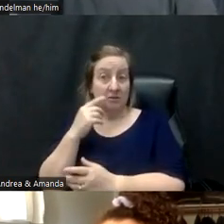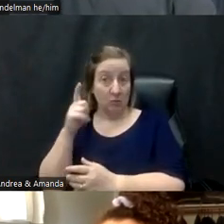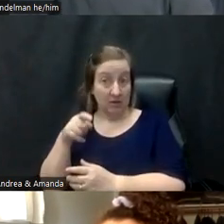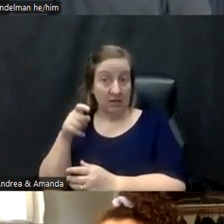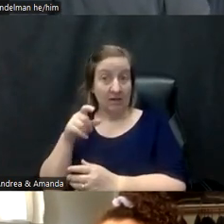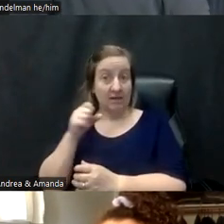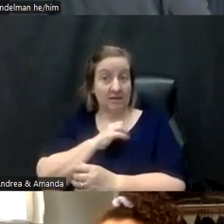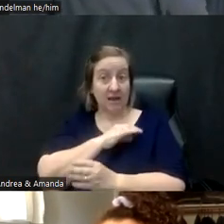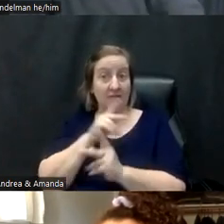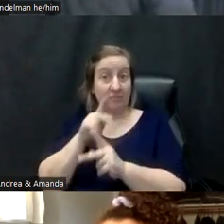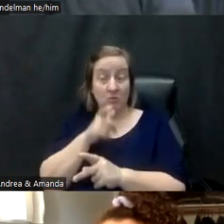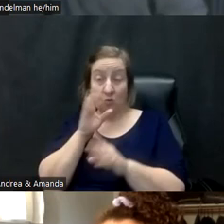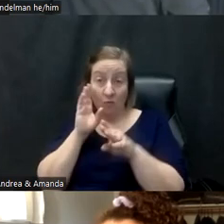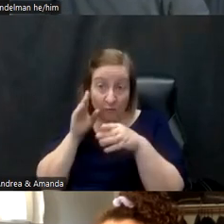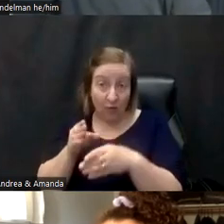focused on policy, perhaps?